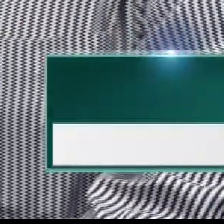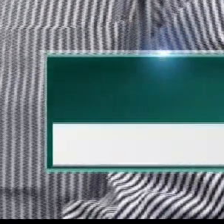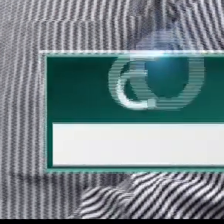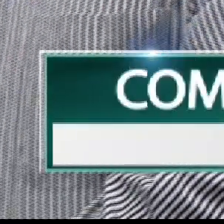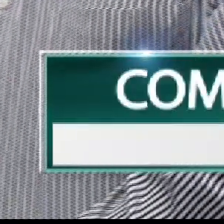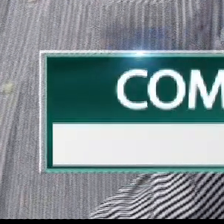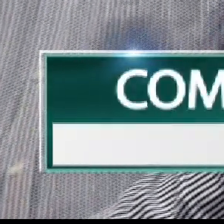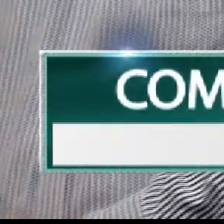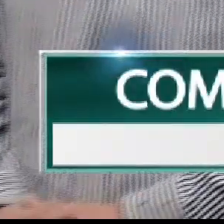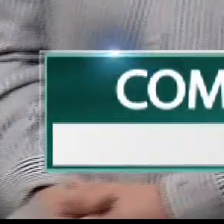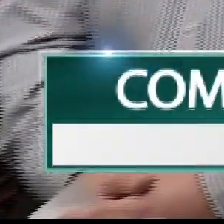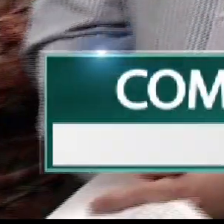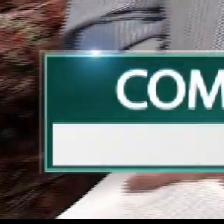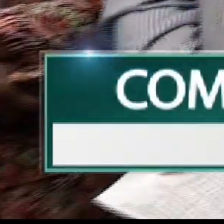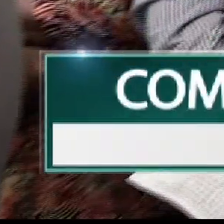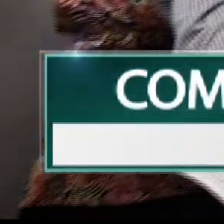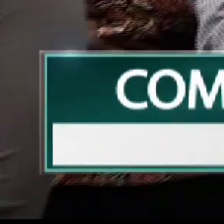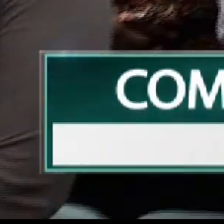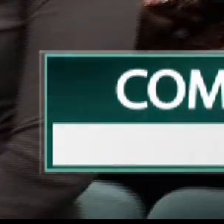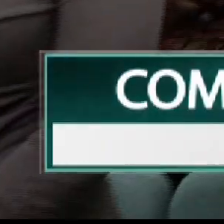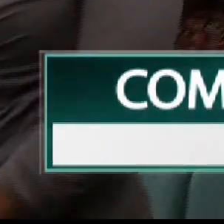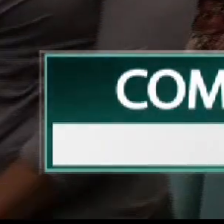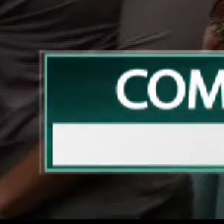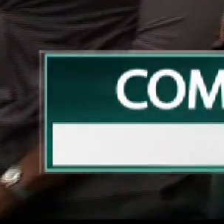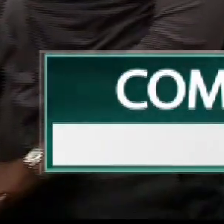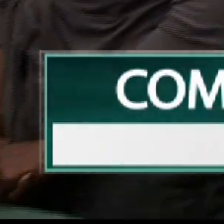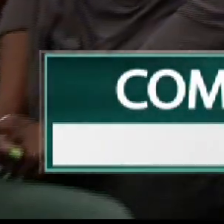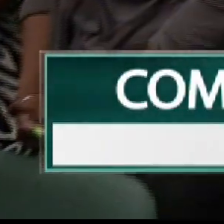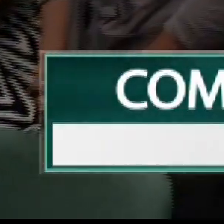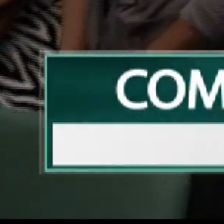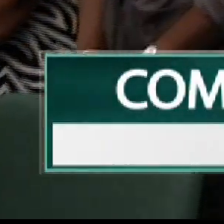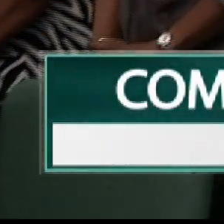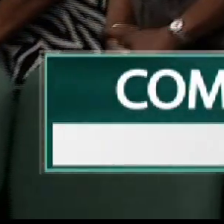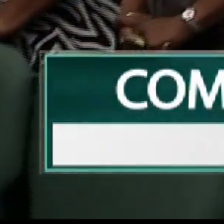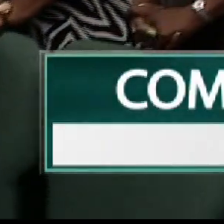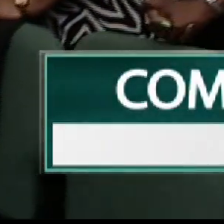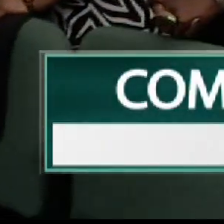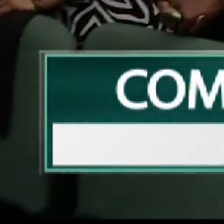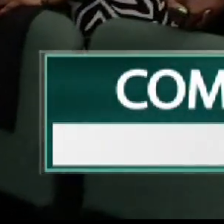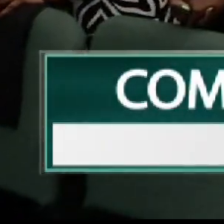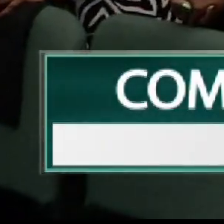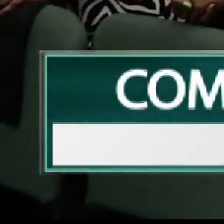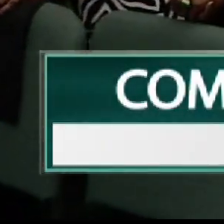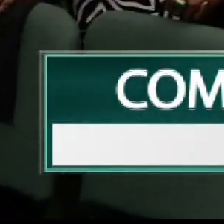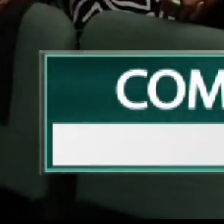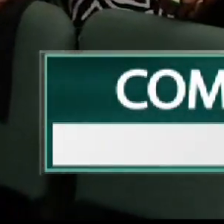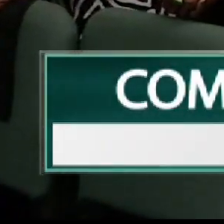giant in the sports broadcasting industry remembered. This is First at 6.